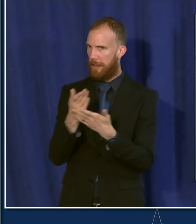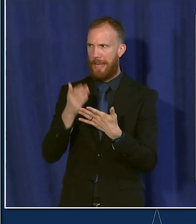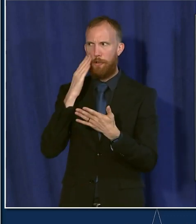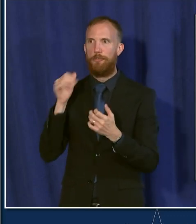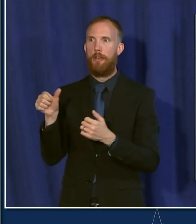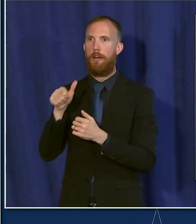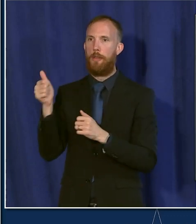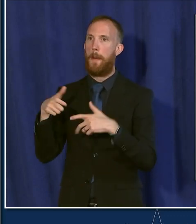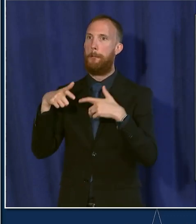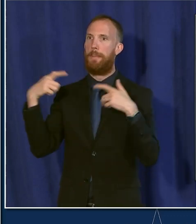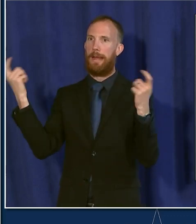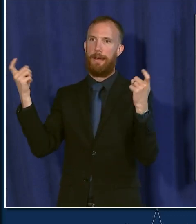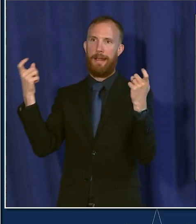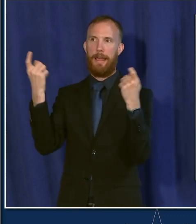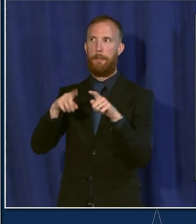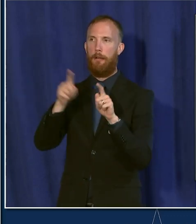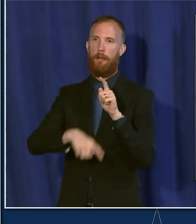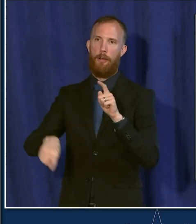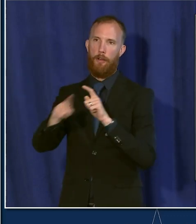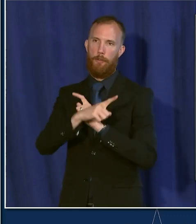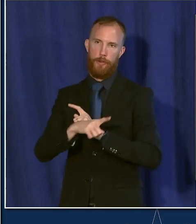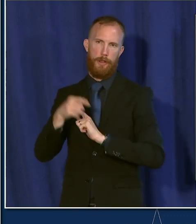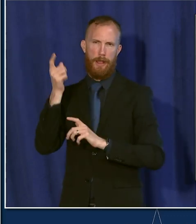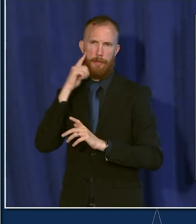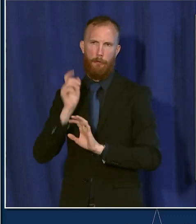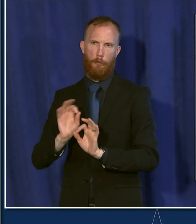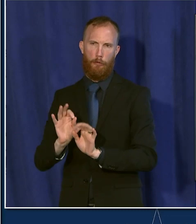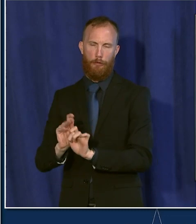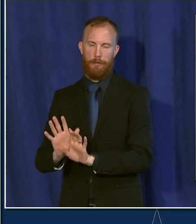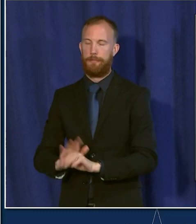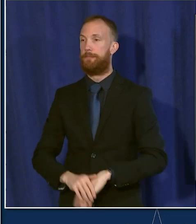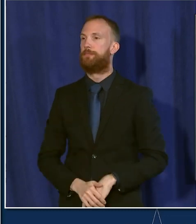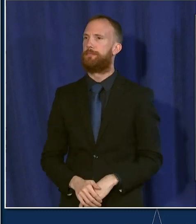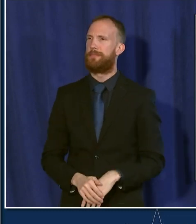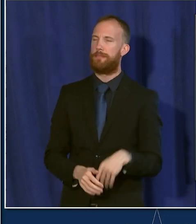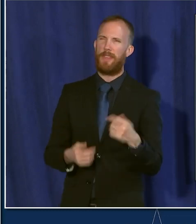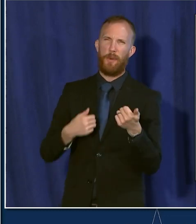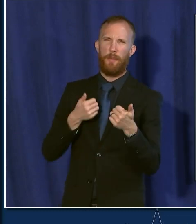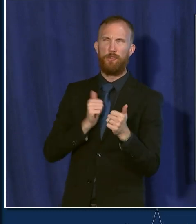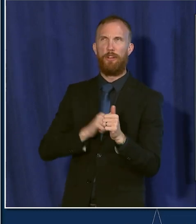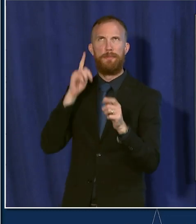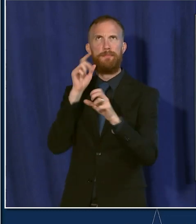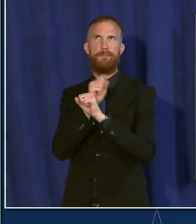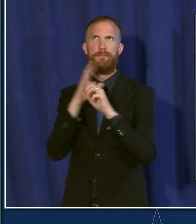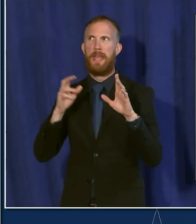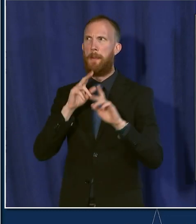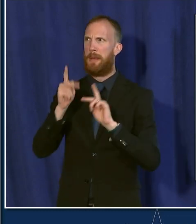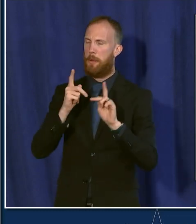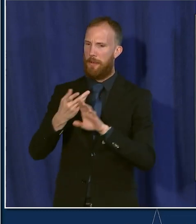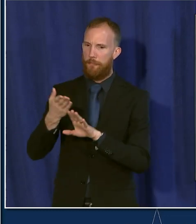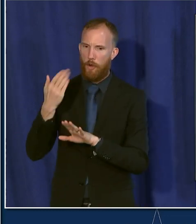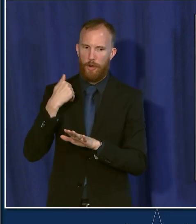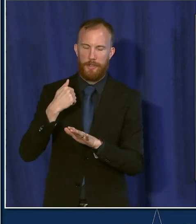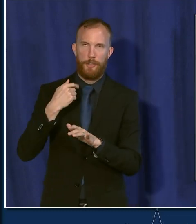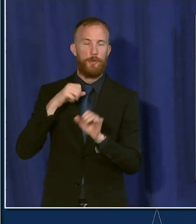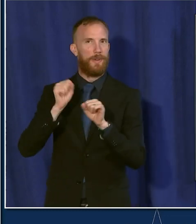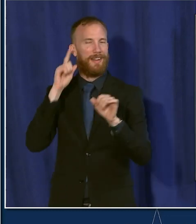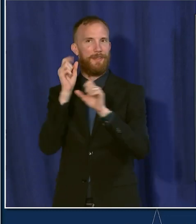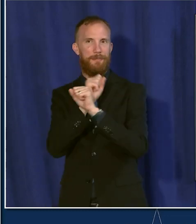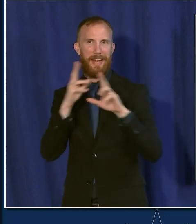around the country. So I'm trying to imagine, as people come in the past, you often see the shot of everybody running on in,